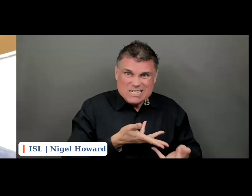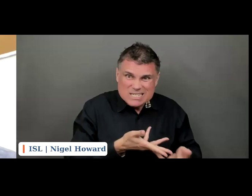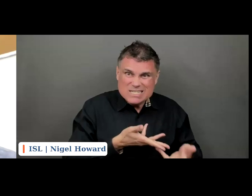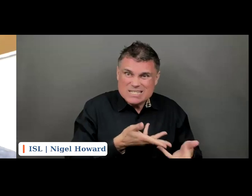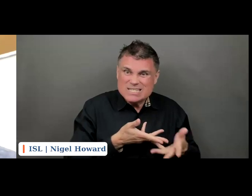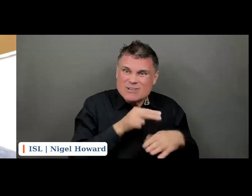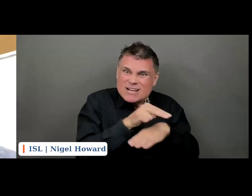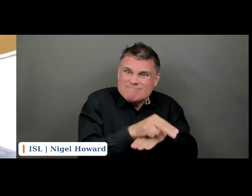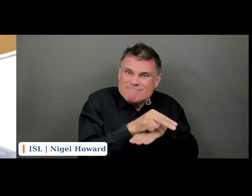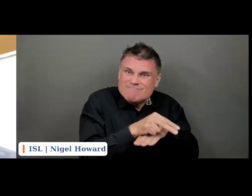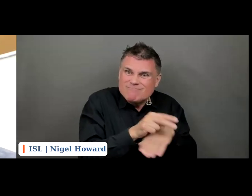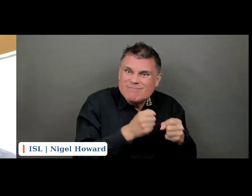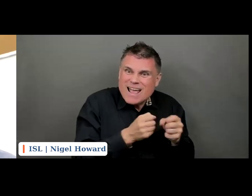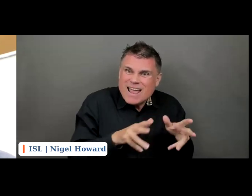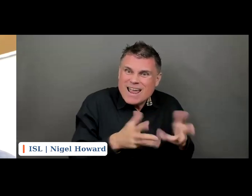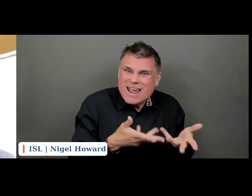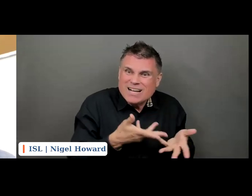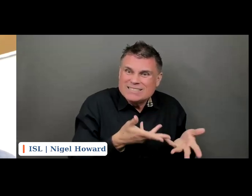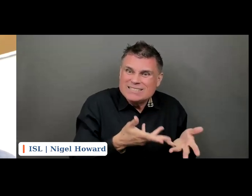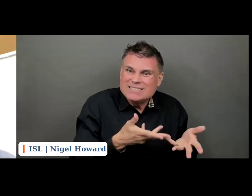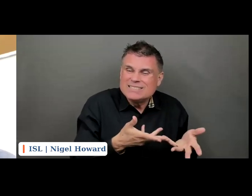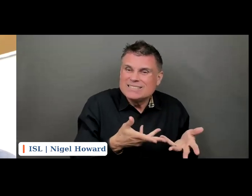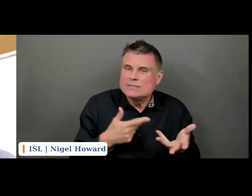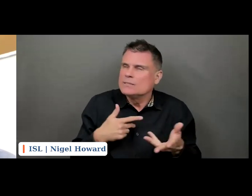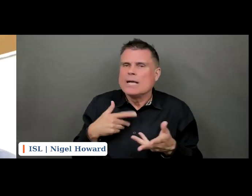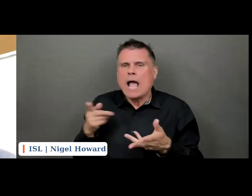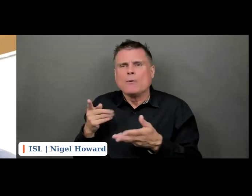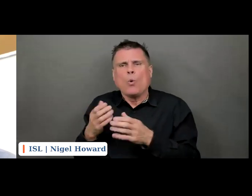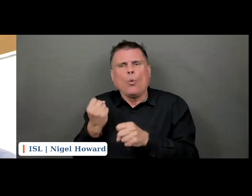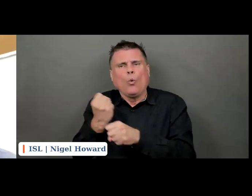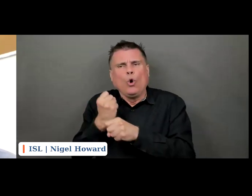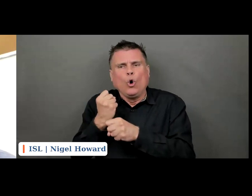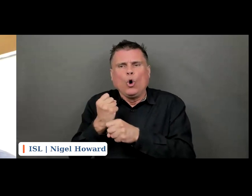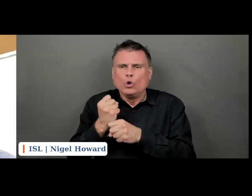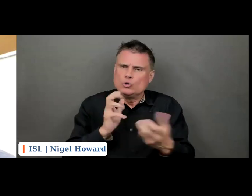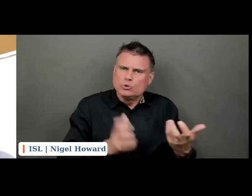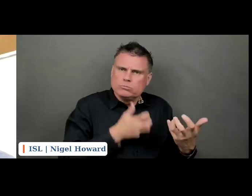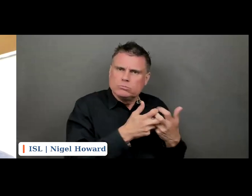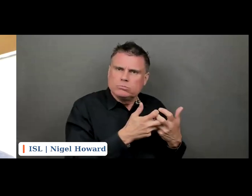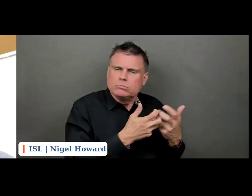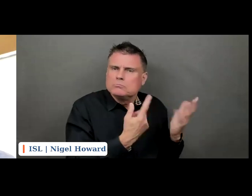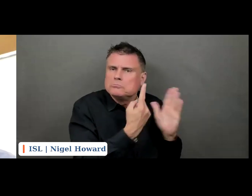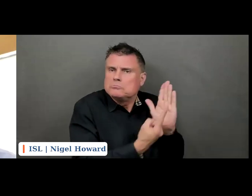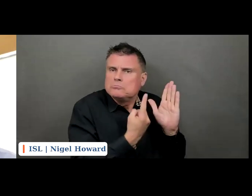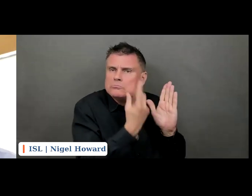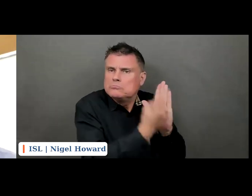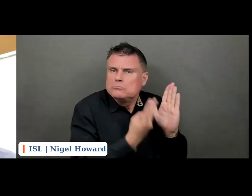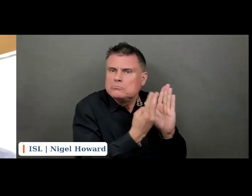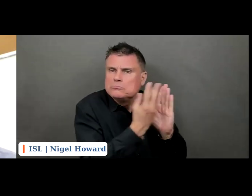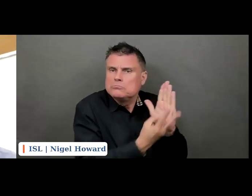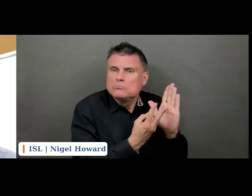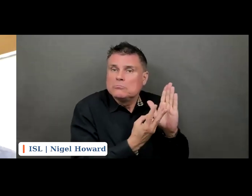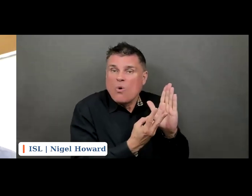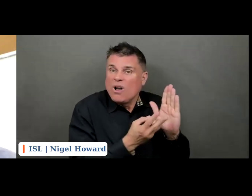and persons with disabilities, so that they can also be included in public